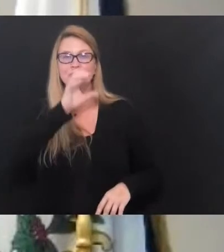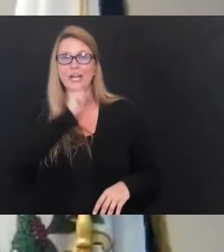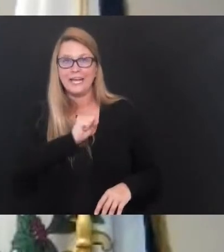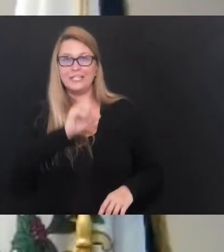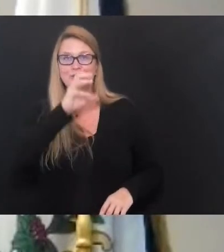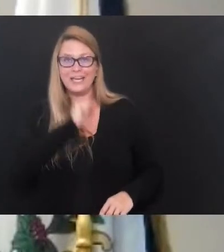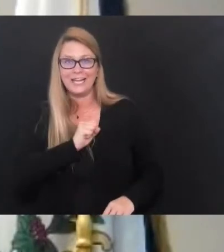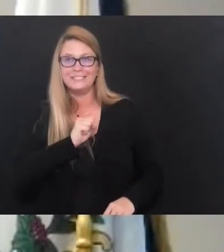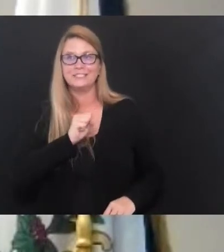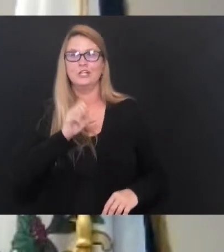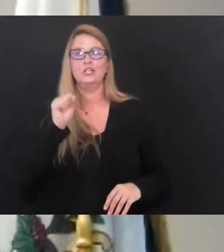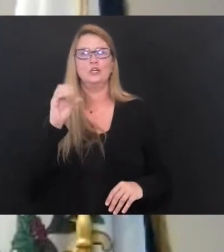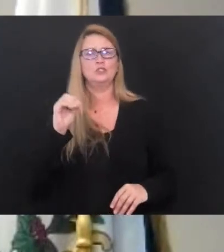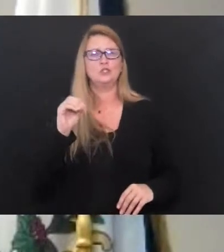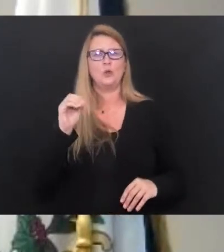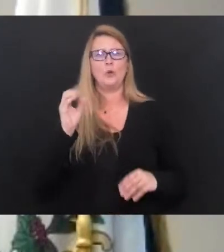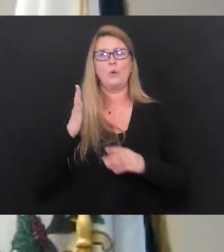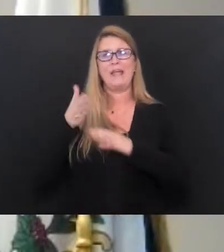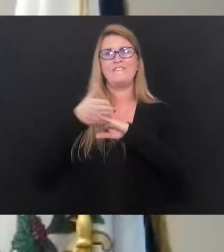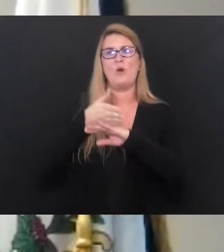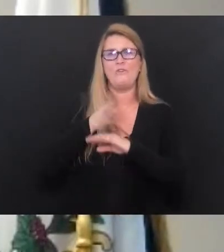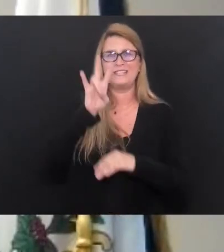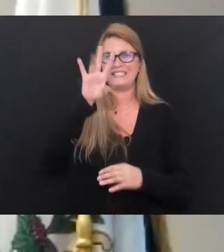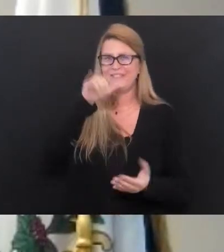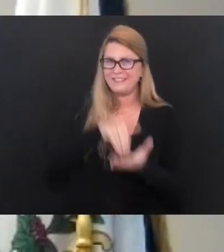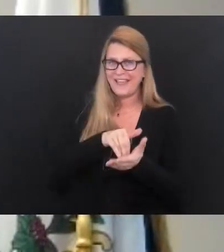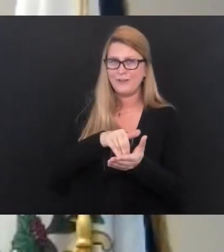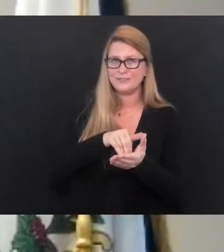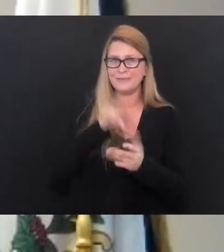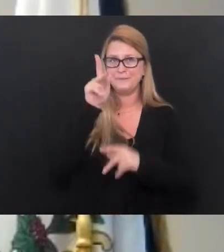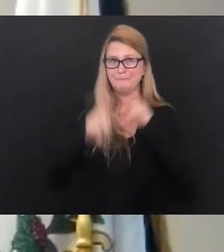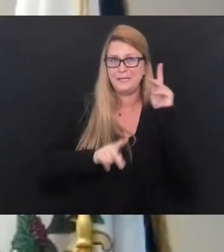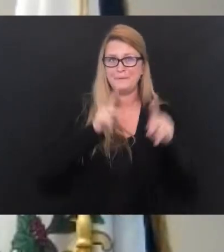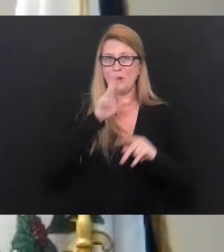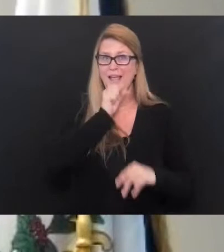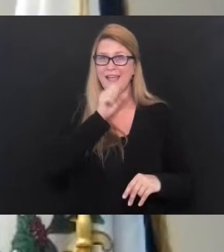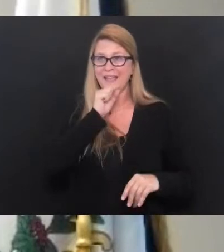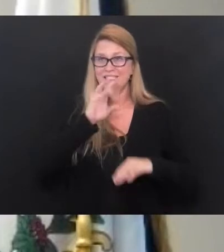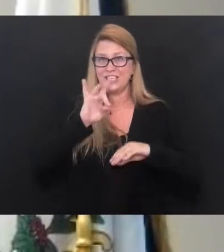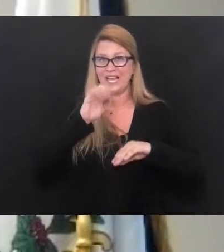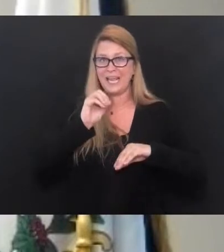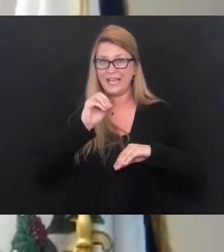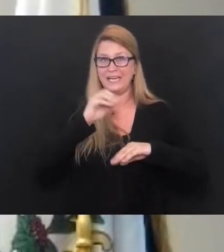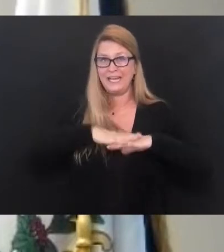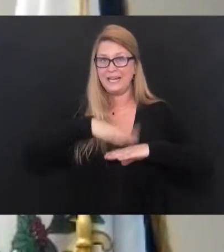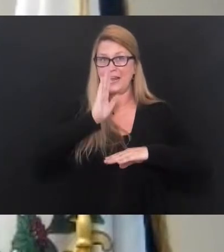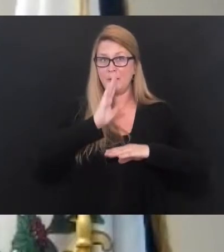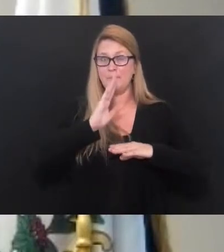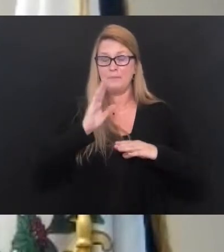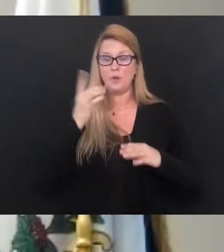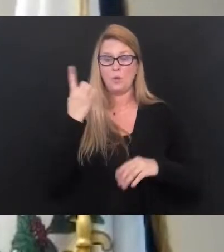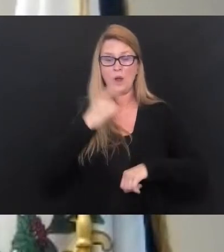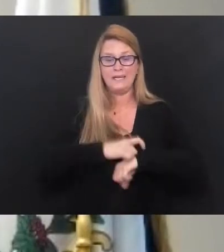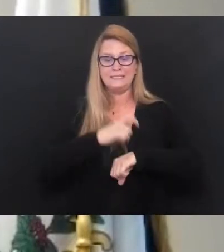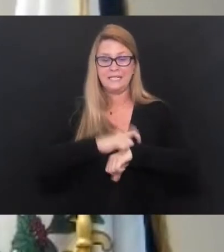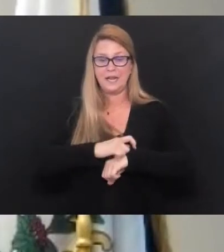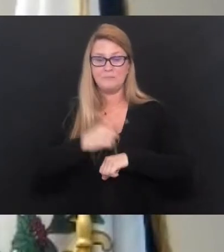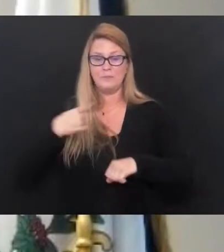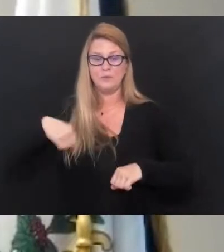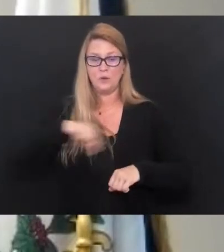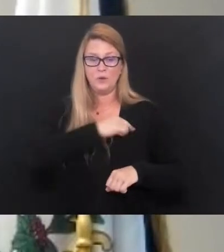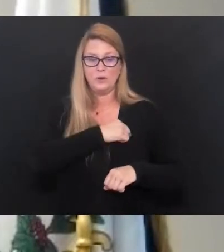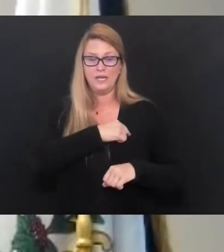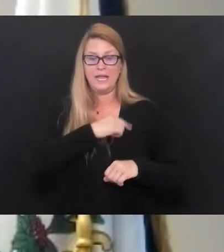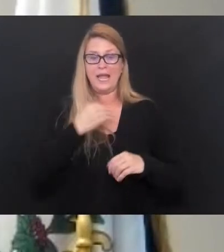have just slightly over 7,000 individuals age 80 and over. At one time, I believe that number was down to 4,000 or a